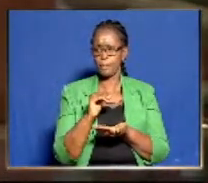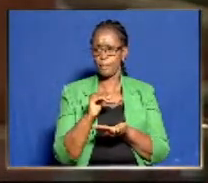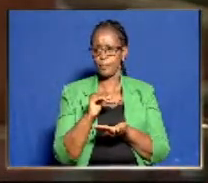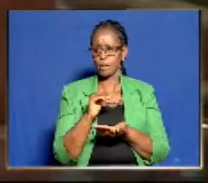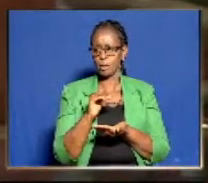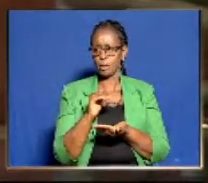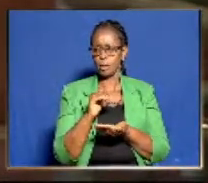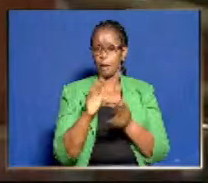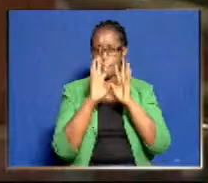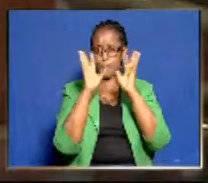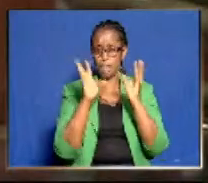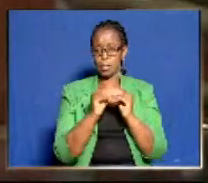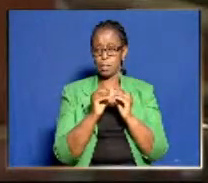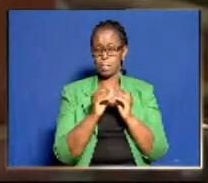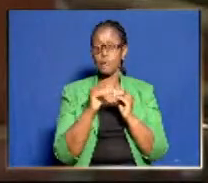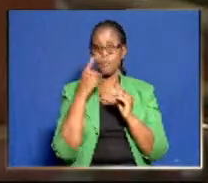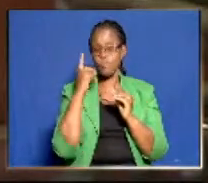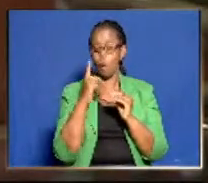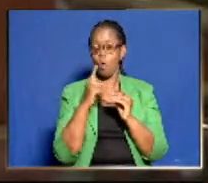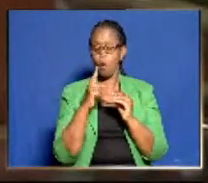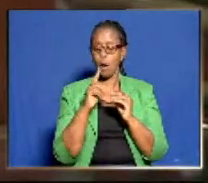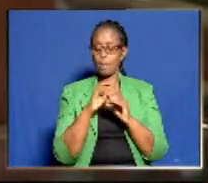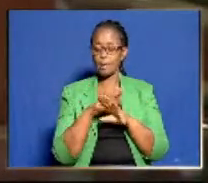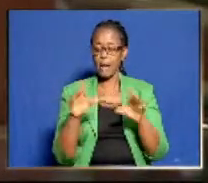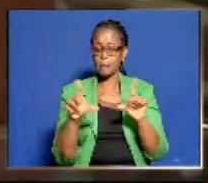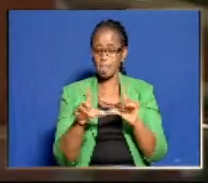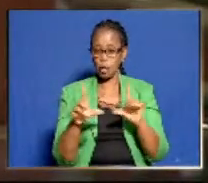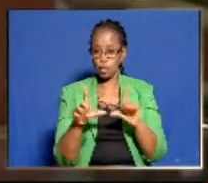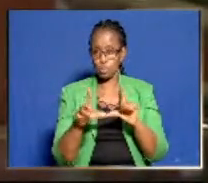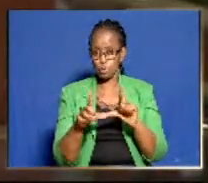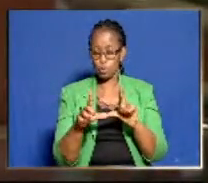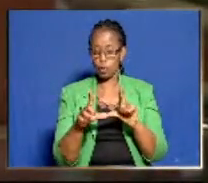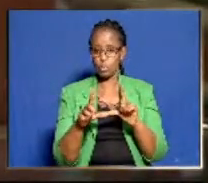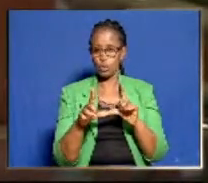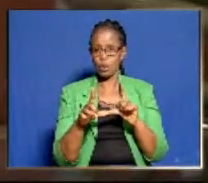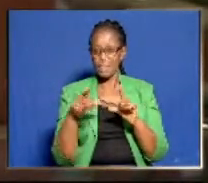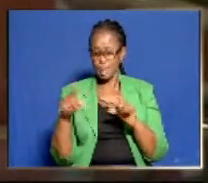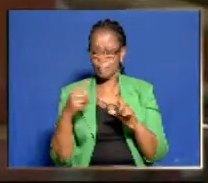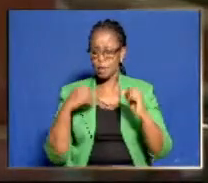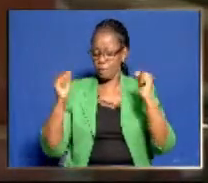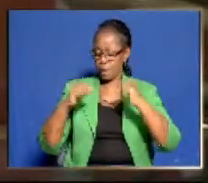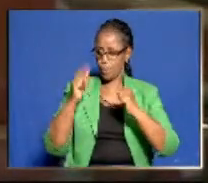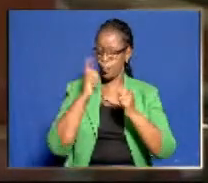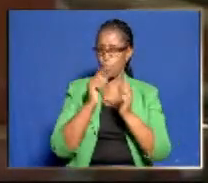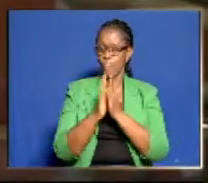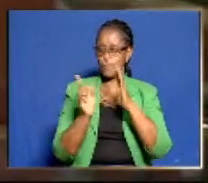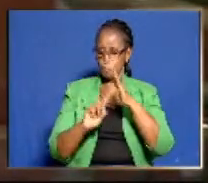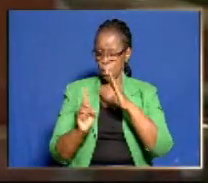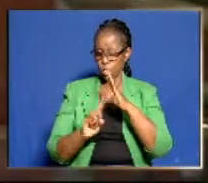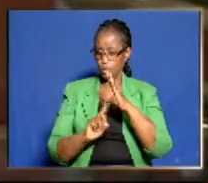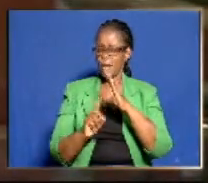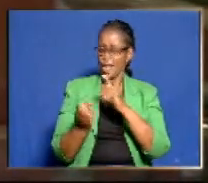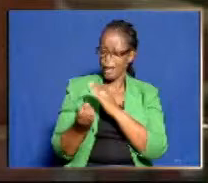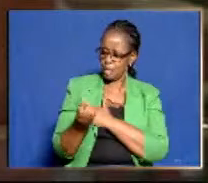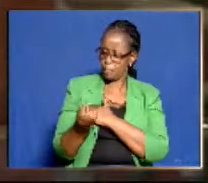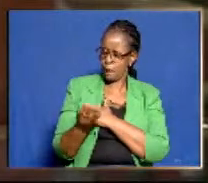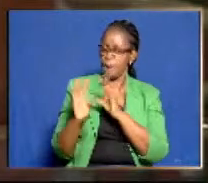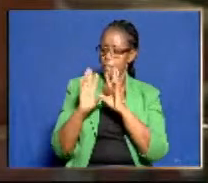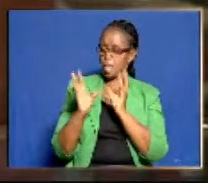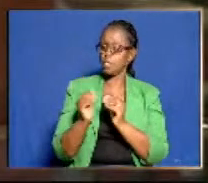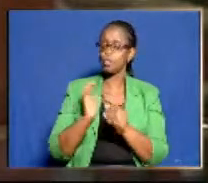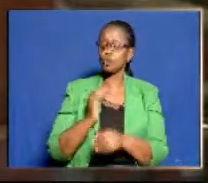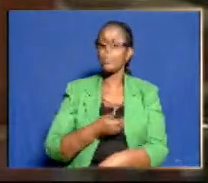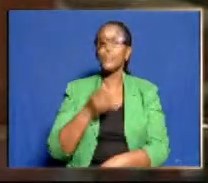slightly the budget for titling, and with concurrence with the ministry, and also explained clearly to the Budget Committee why this